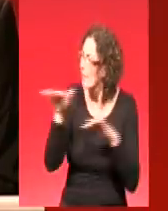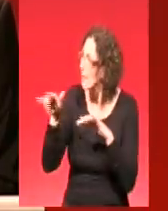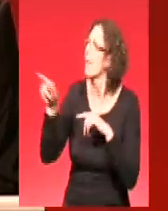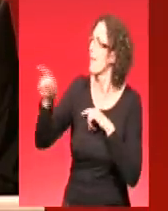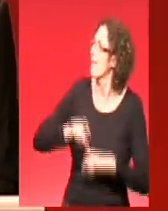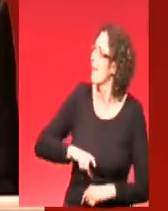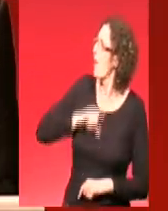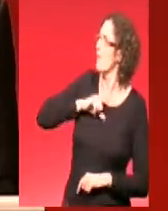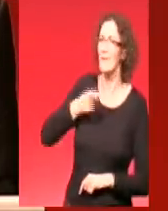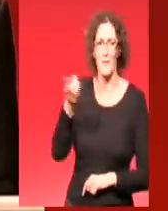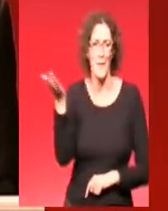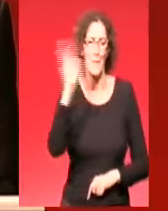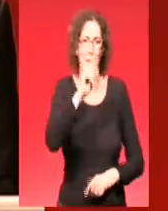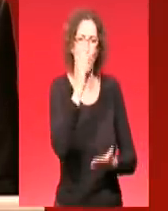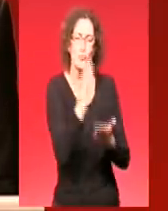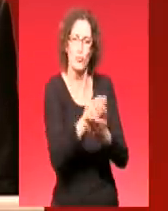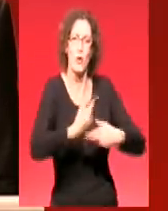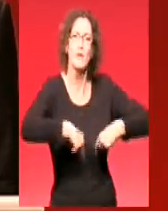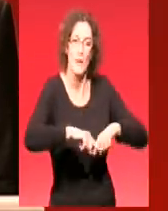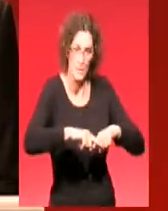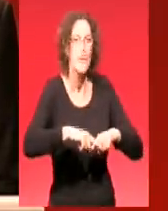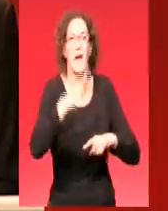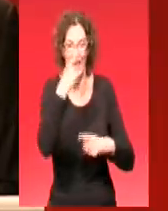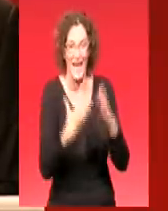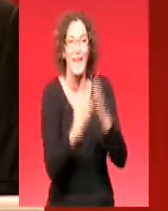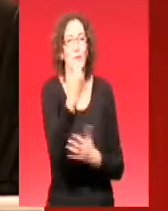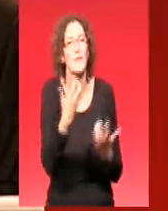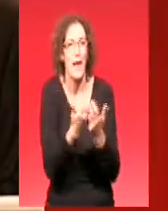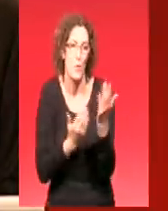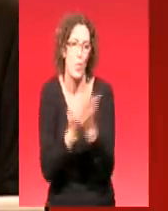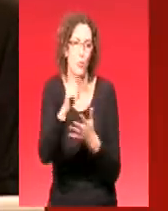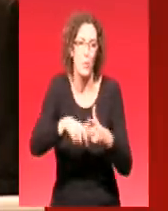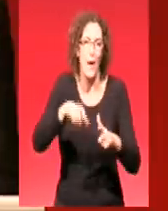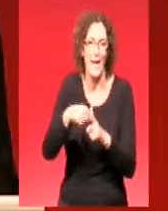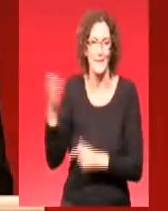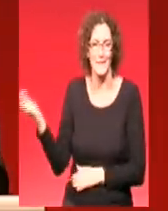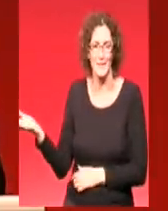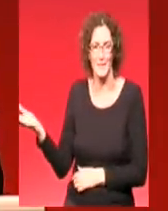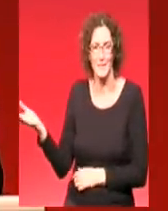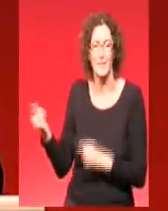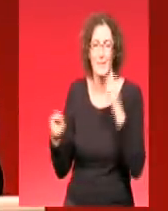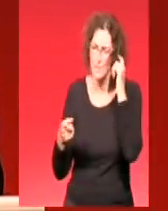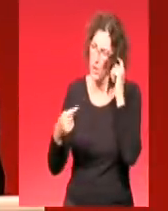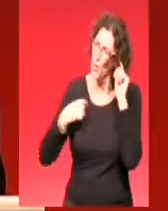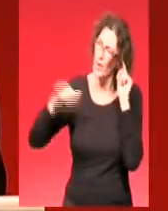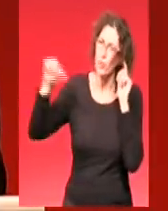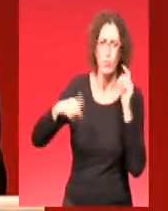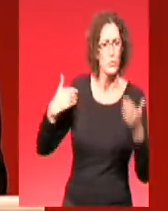regain the people's trust. And with Ed as leader, we will do that. We should be proud of our record in